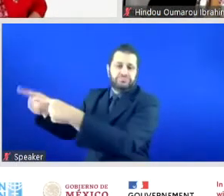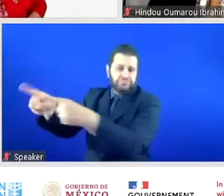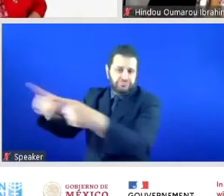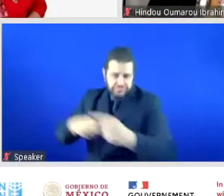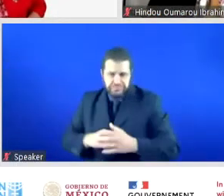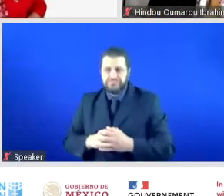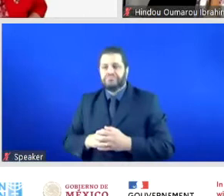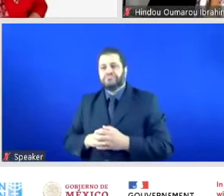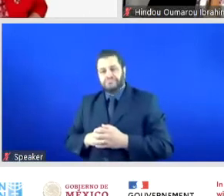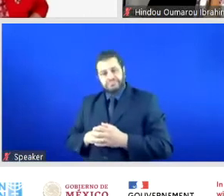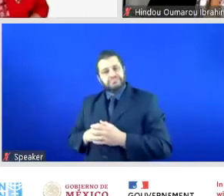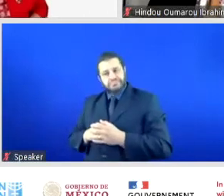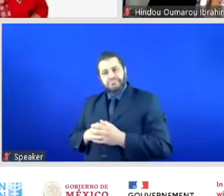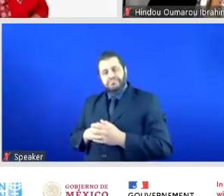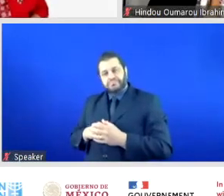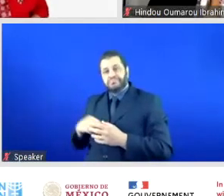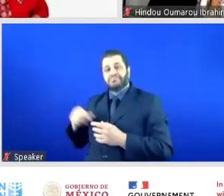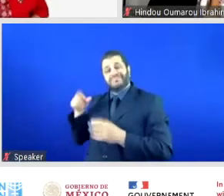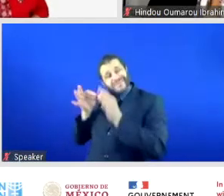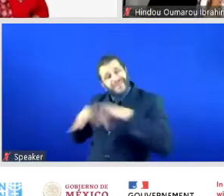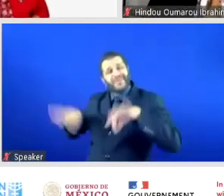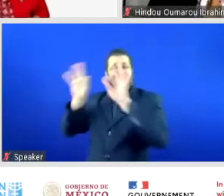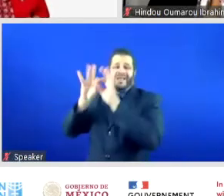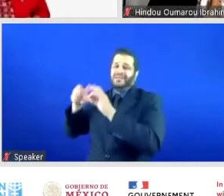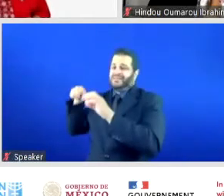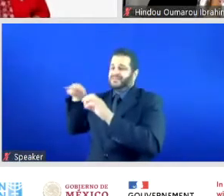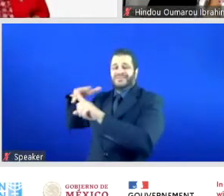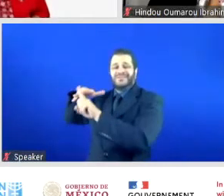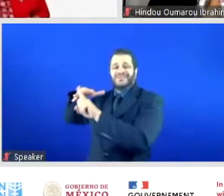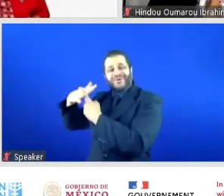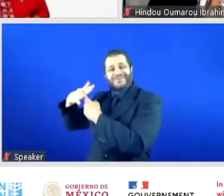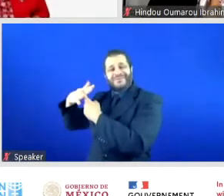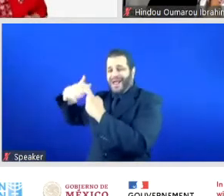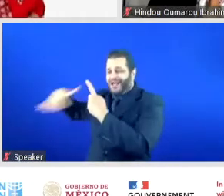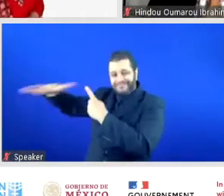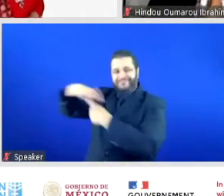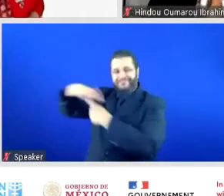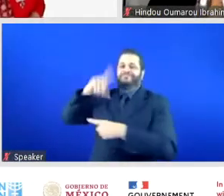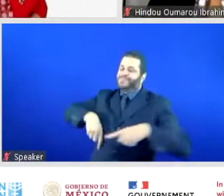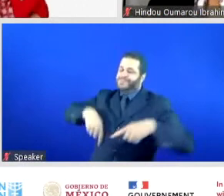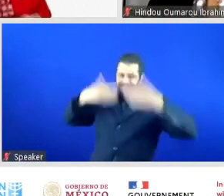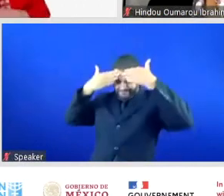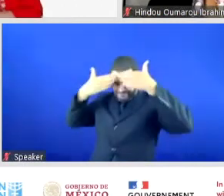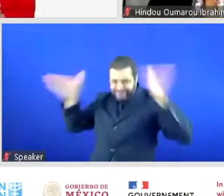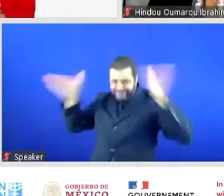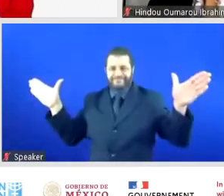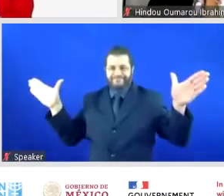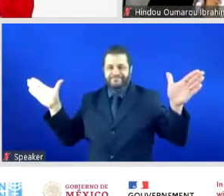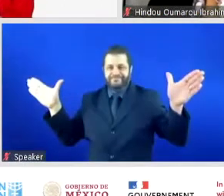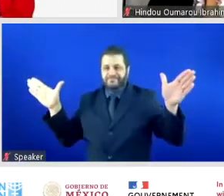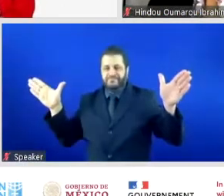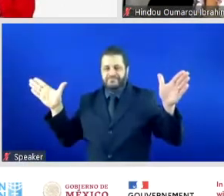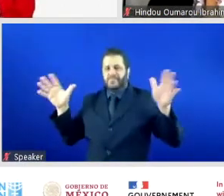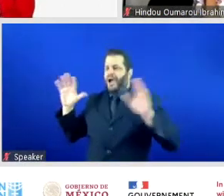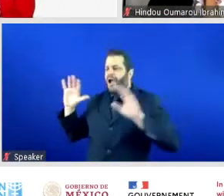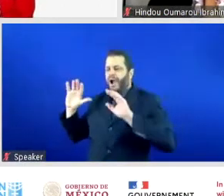awareness raising, and a big battle that is awaiting us in Serbia, conquer the media. And we're actually now, for instance,